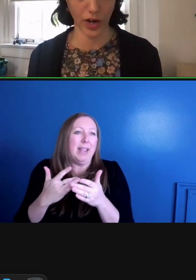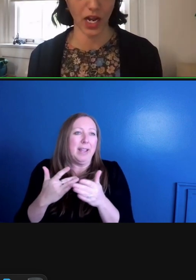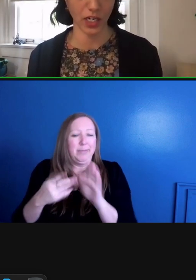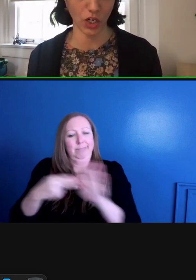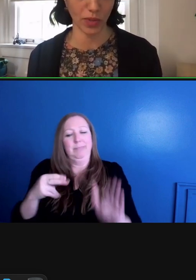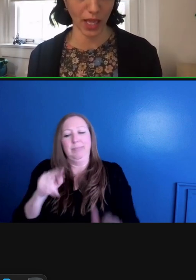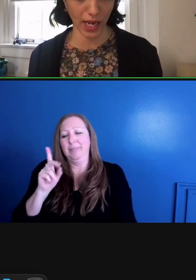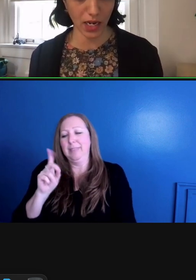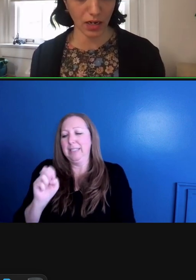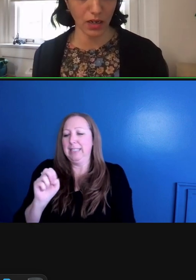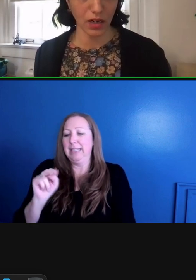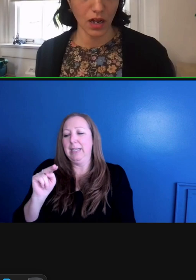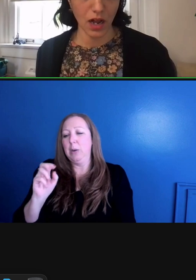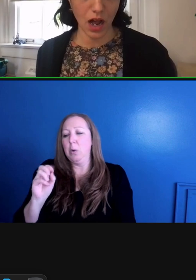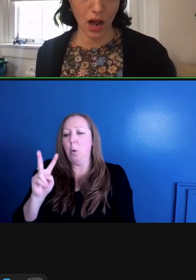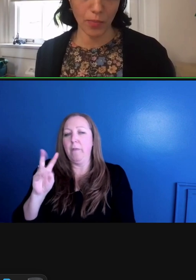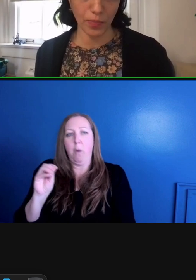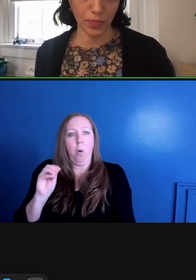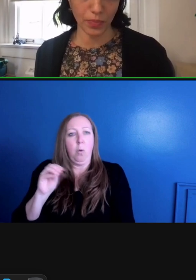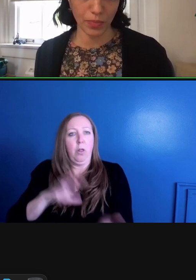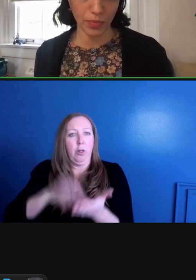which is very unhuman-like.